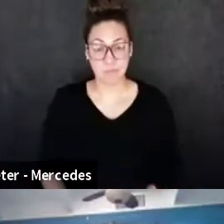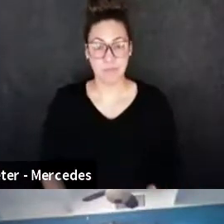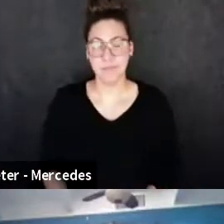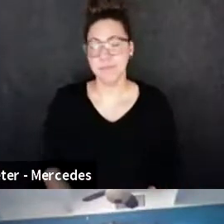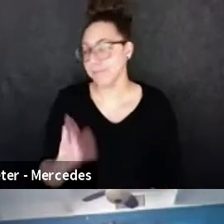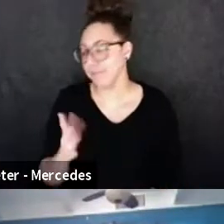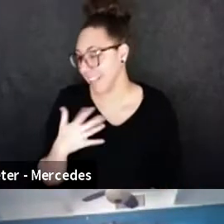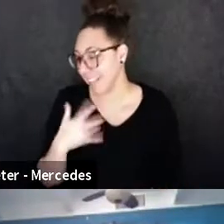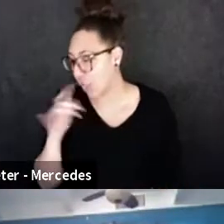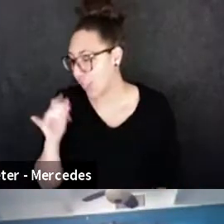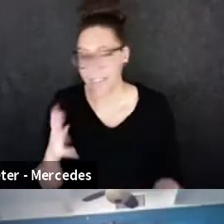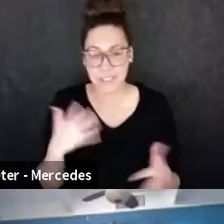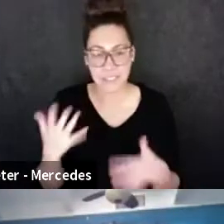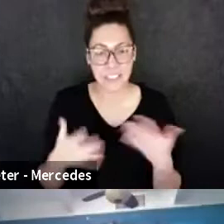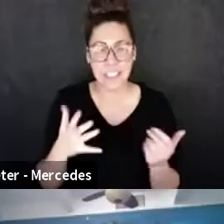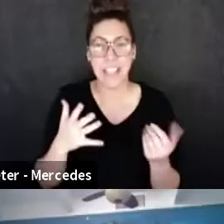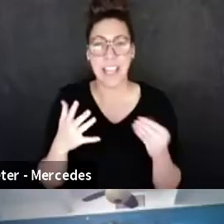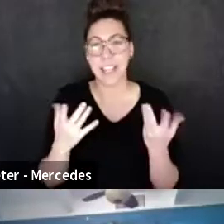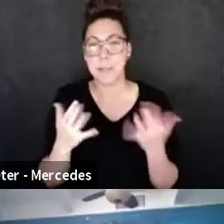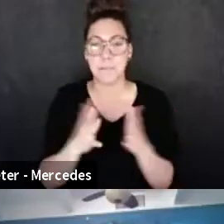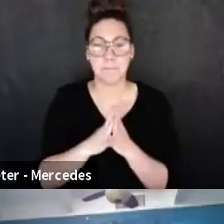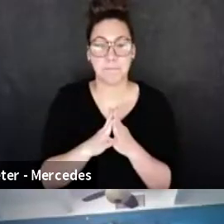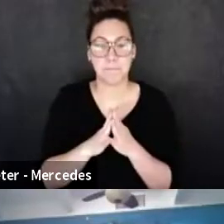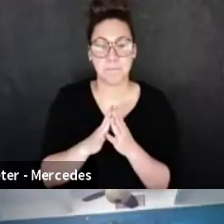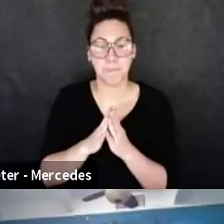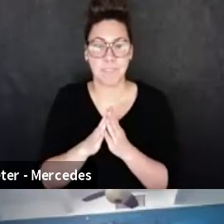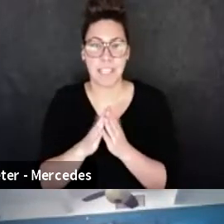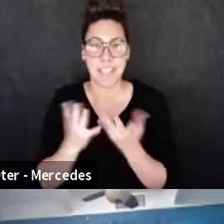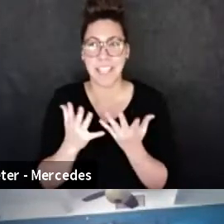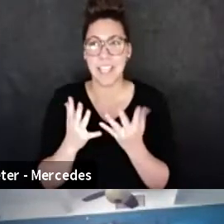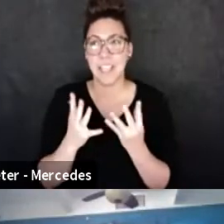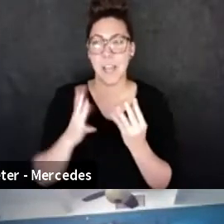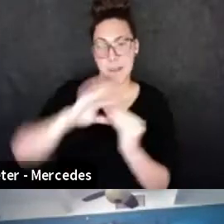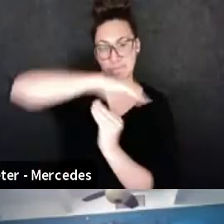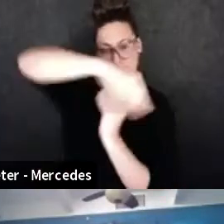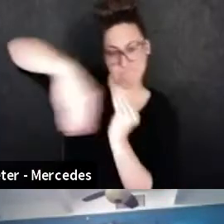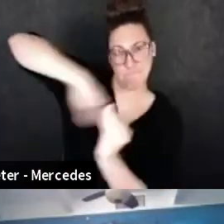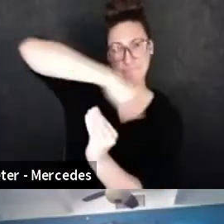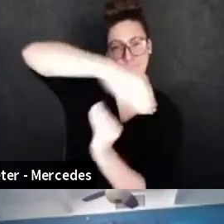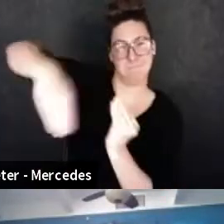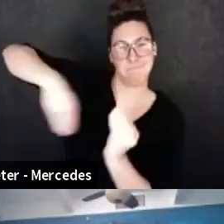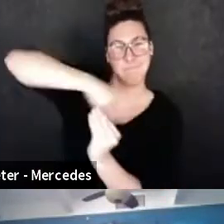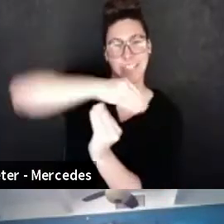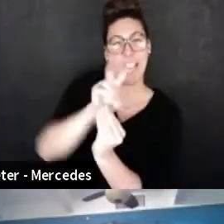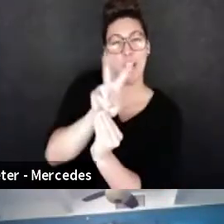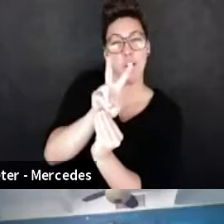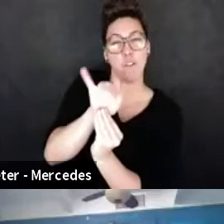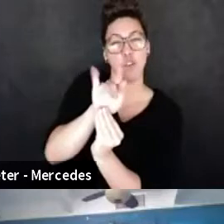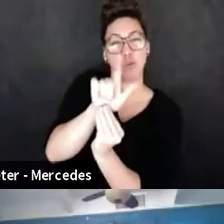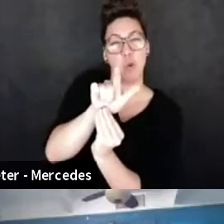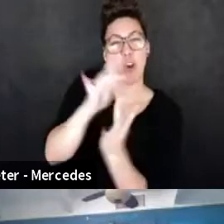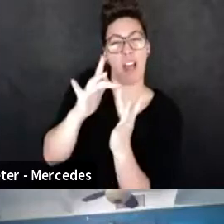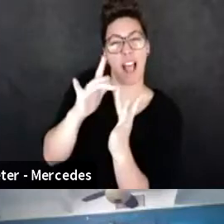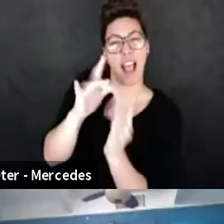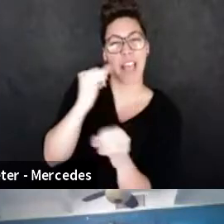sort of a wrap around of a virtual campus. Because we know that in order for you to be